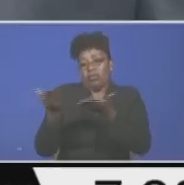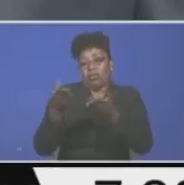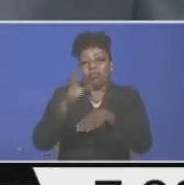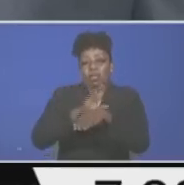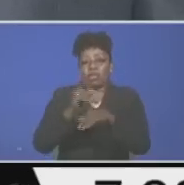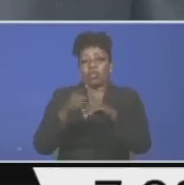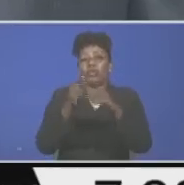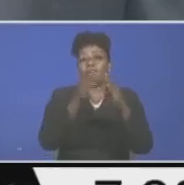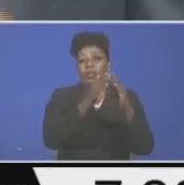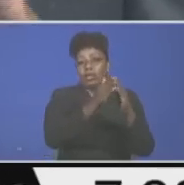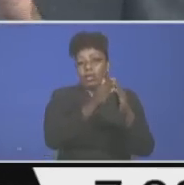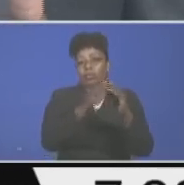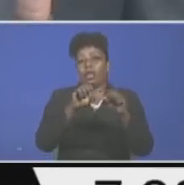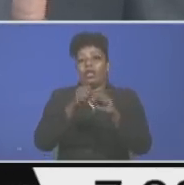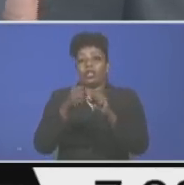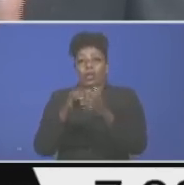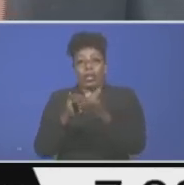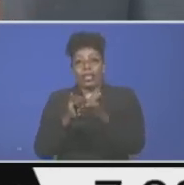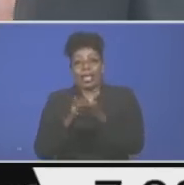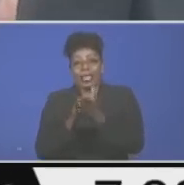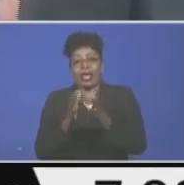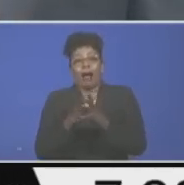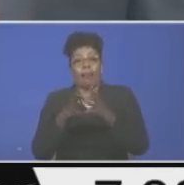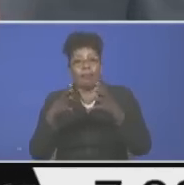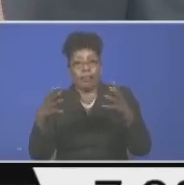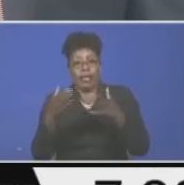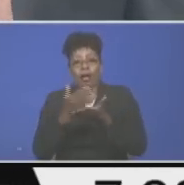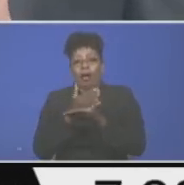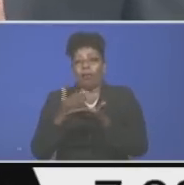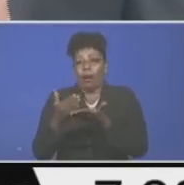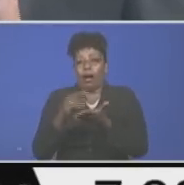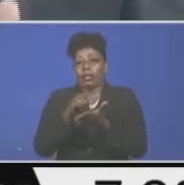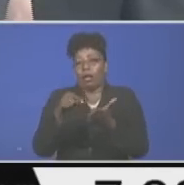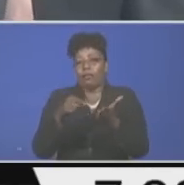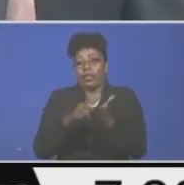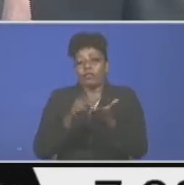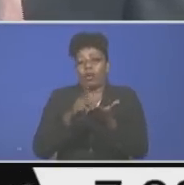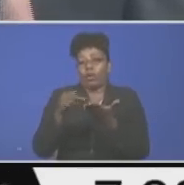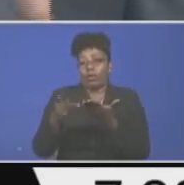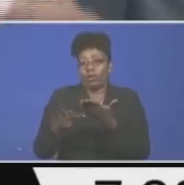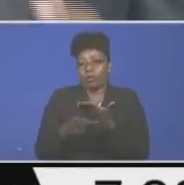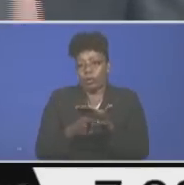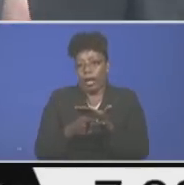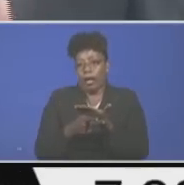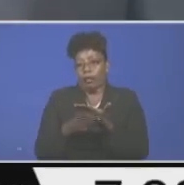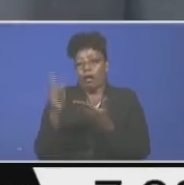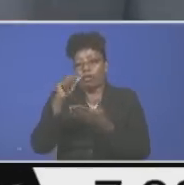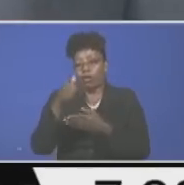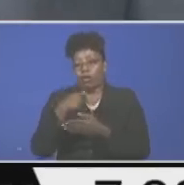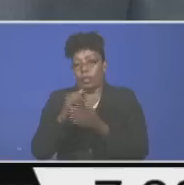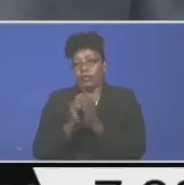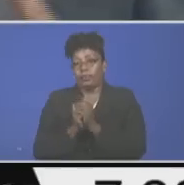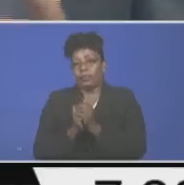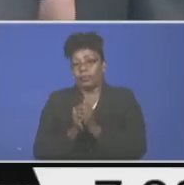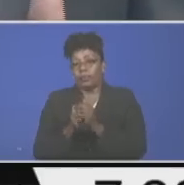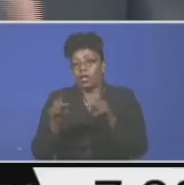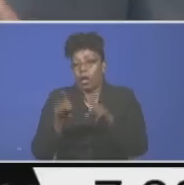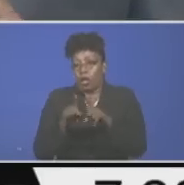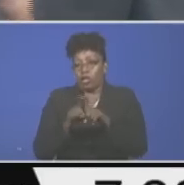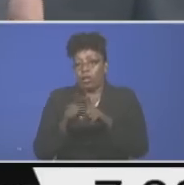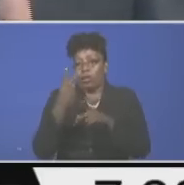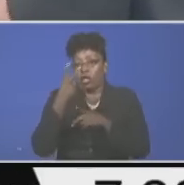to the community. And so that's a big part of this program for me. We're also looking